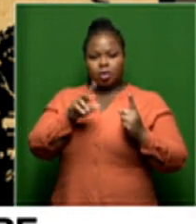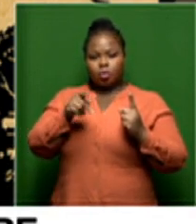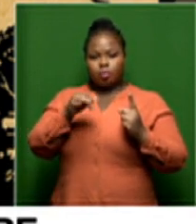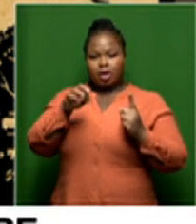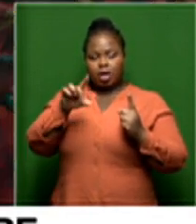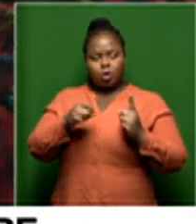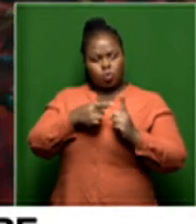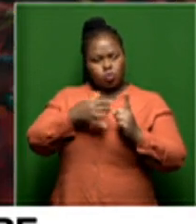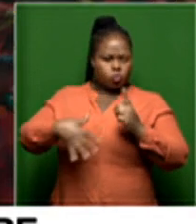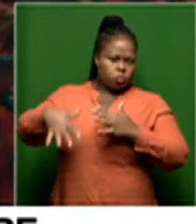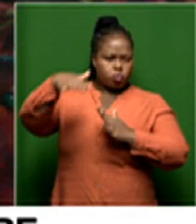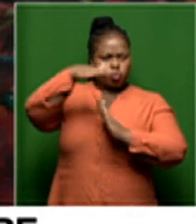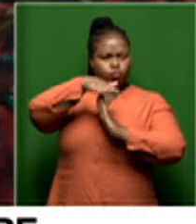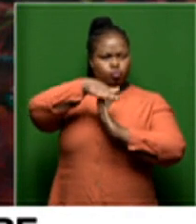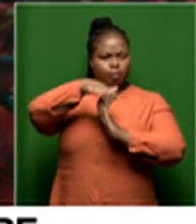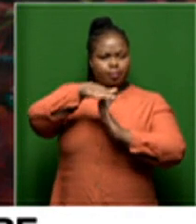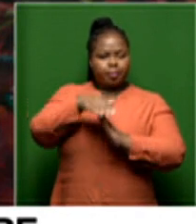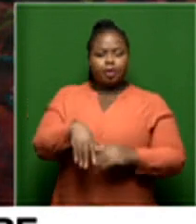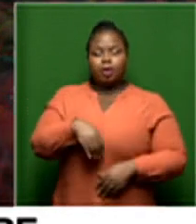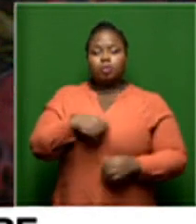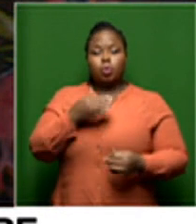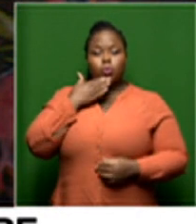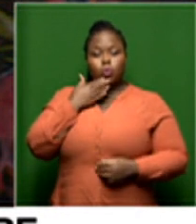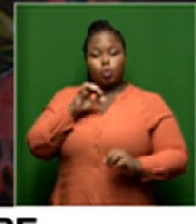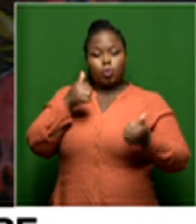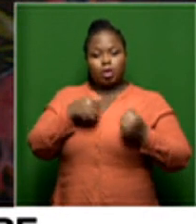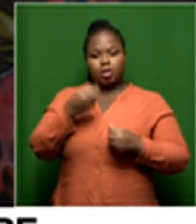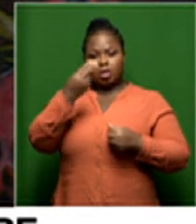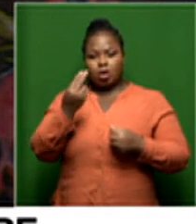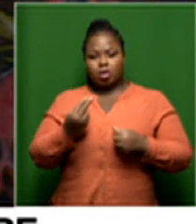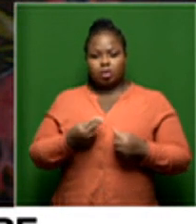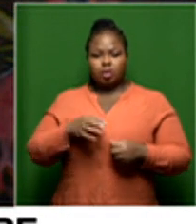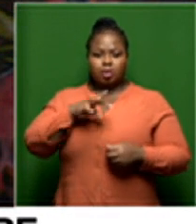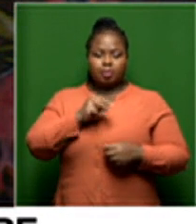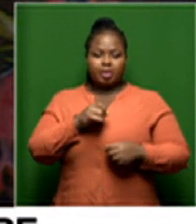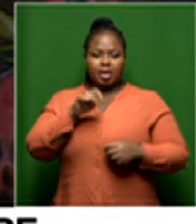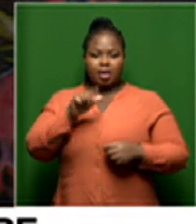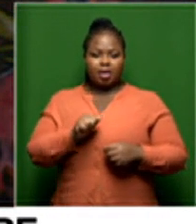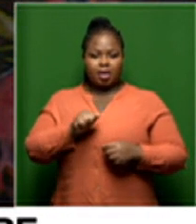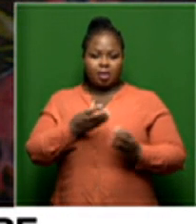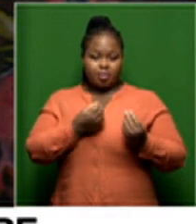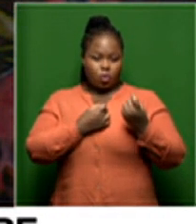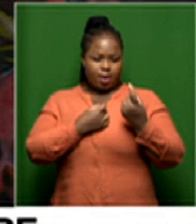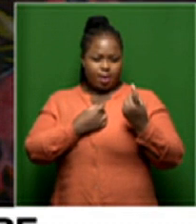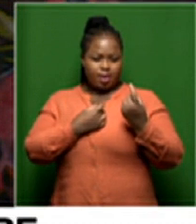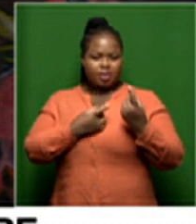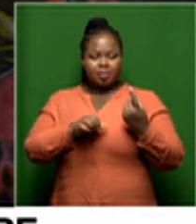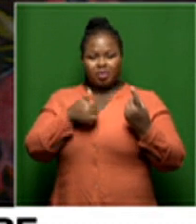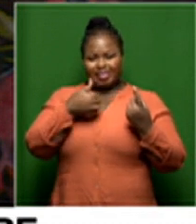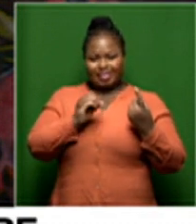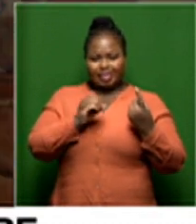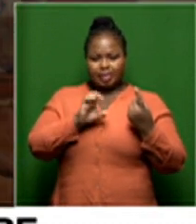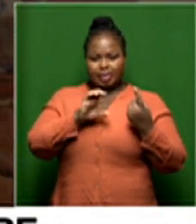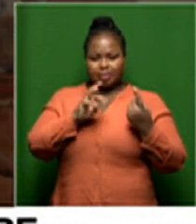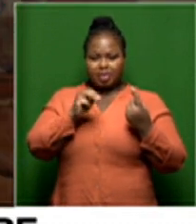most important 20th century modernists. It's a work called Madala No. 1. It's about 60